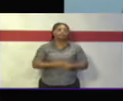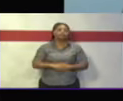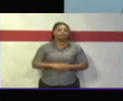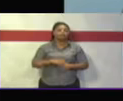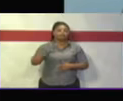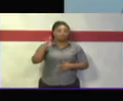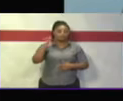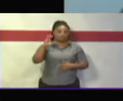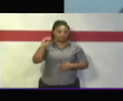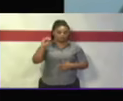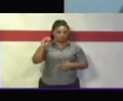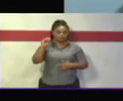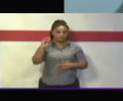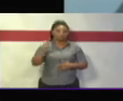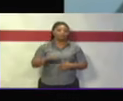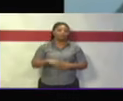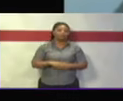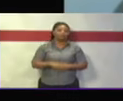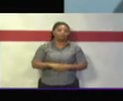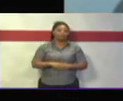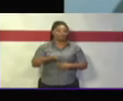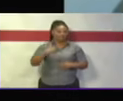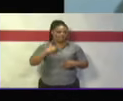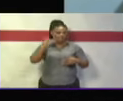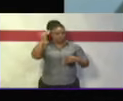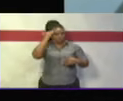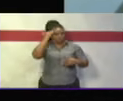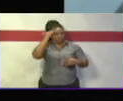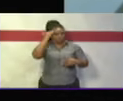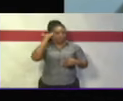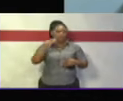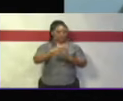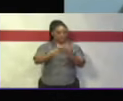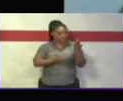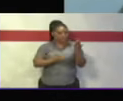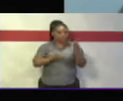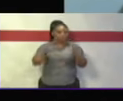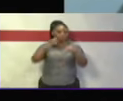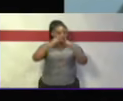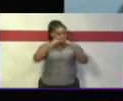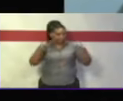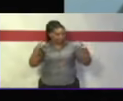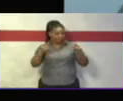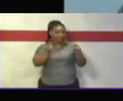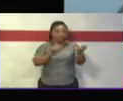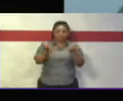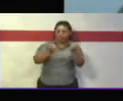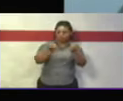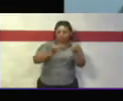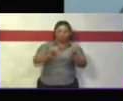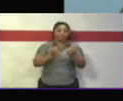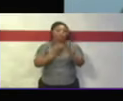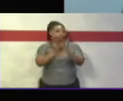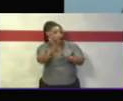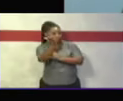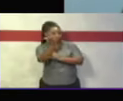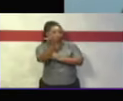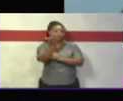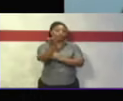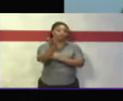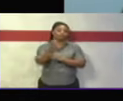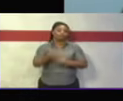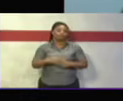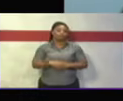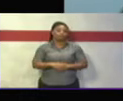CEO, Mr. Davlin Thomas. I know some of the tents at the Wallerfield mass drive-through sites would have, some of the tents would have toppled over